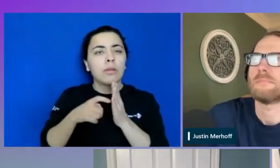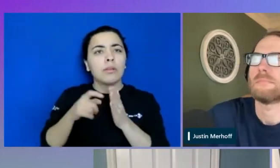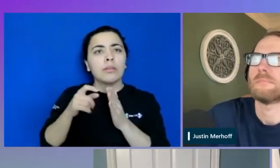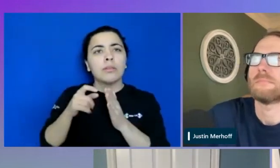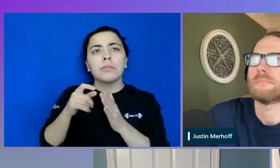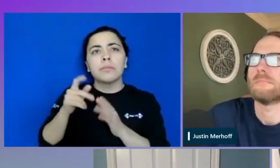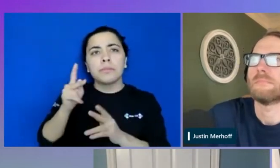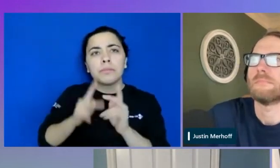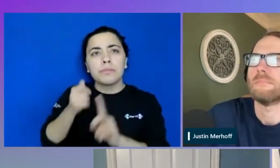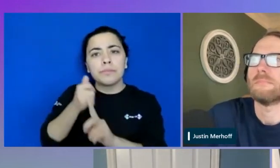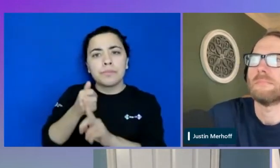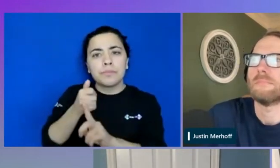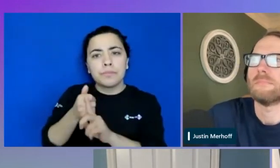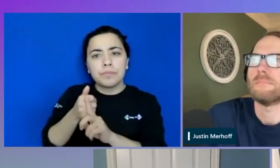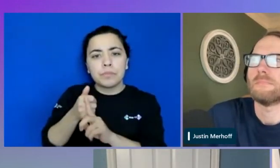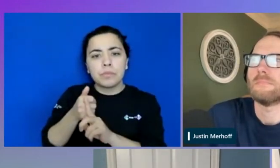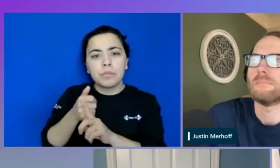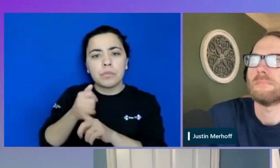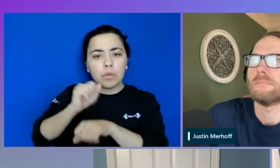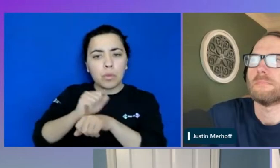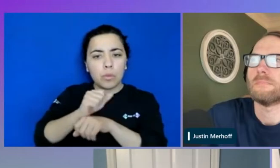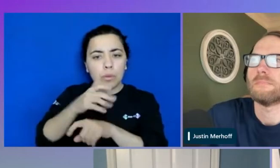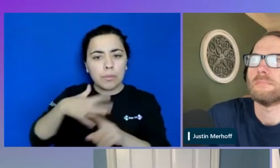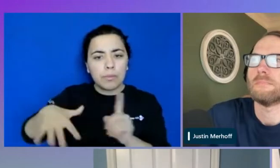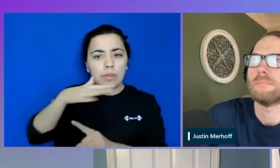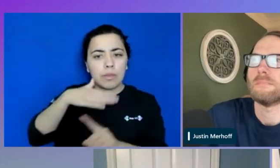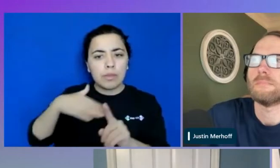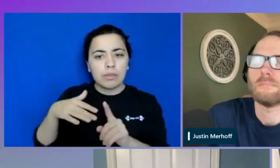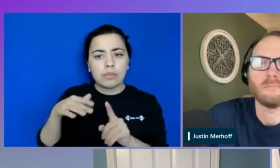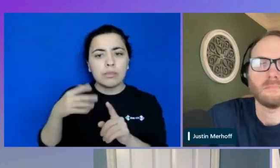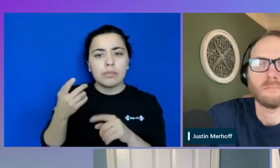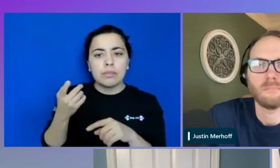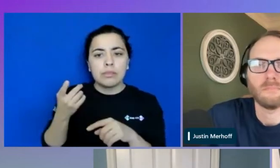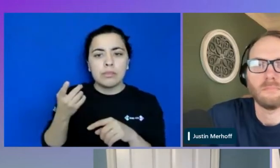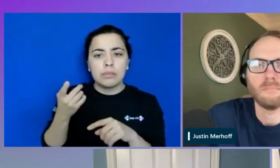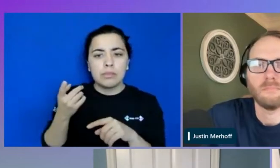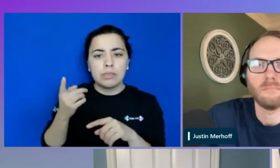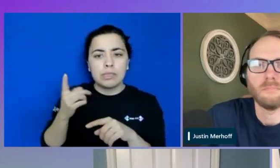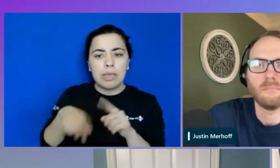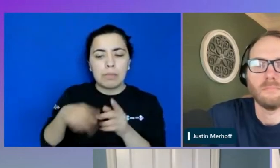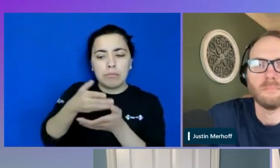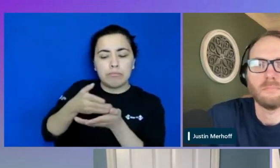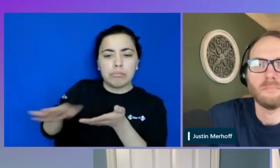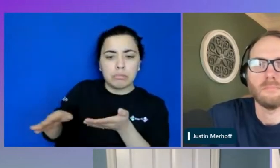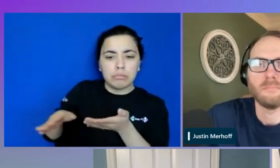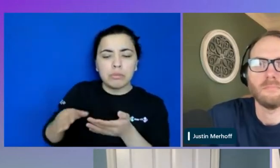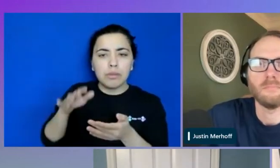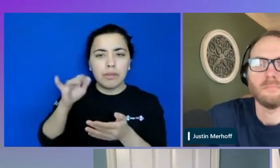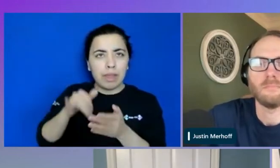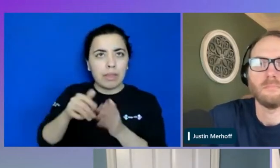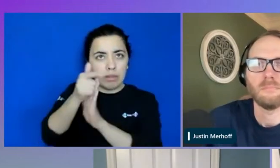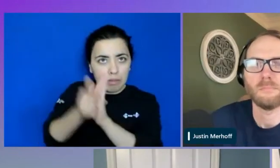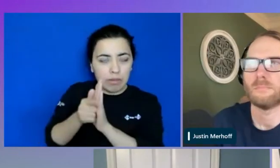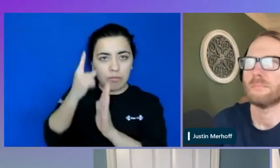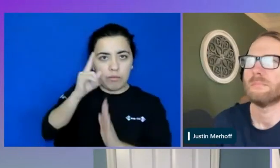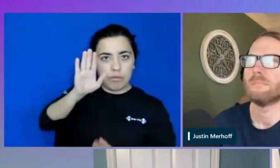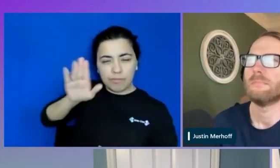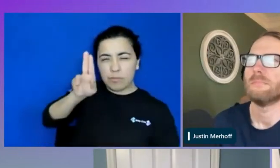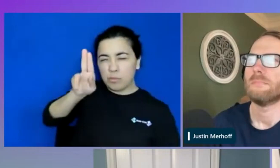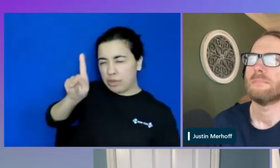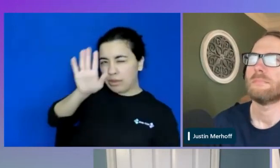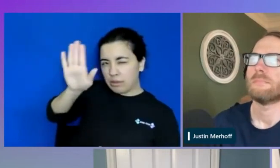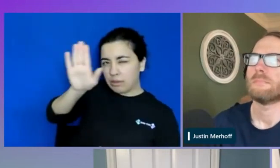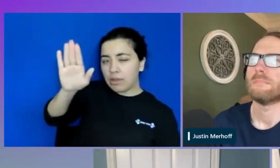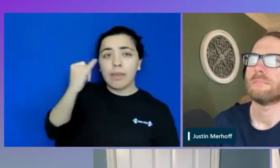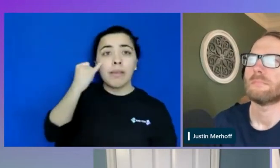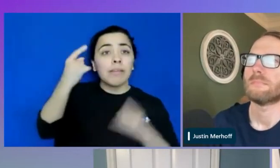disadvantaged in the workplace, right? And that's illegal. You could get sued for that. So if someone